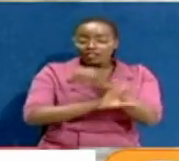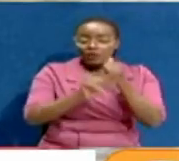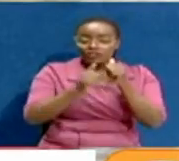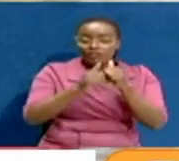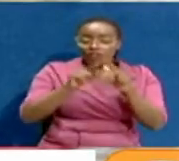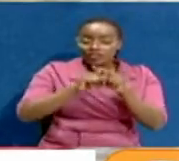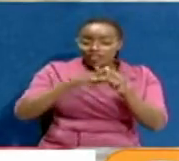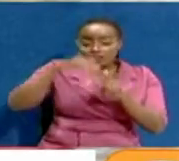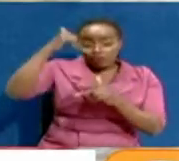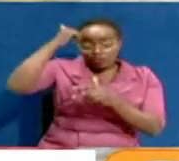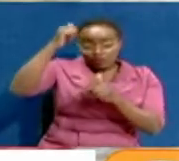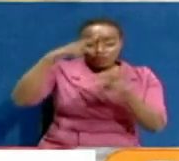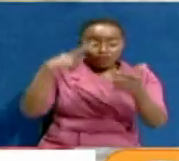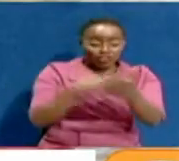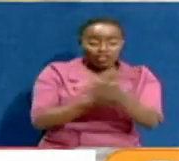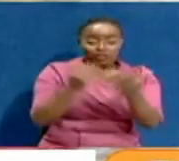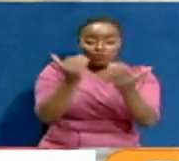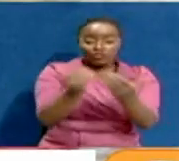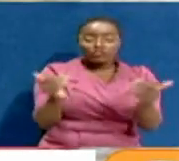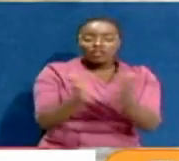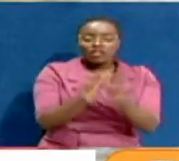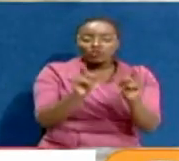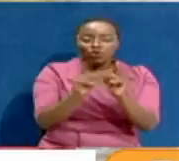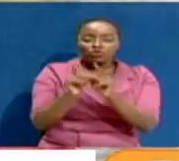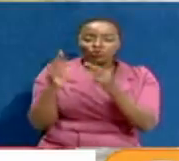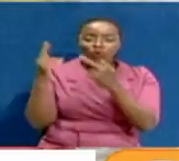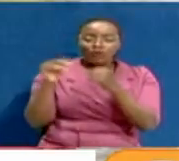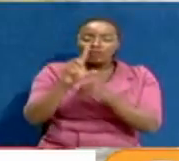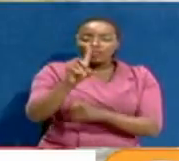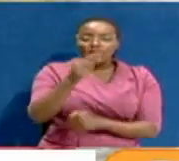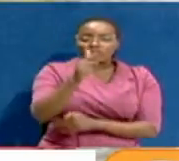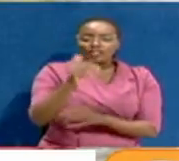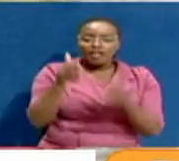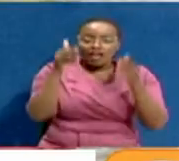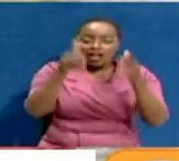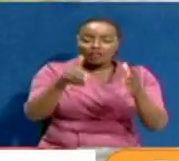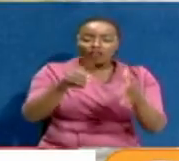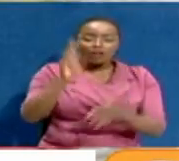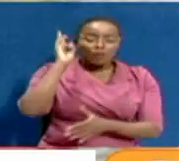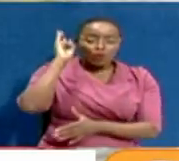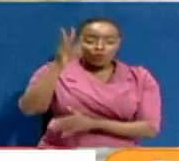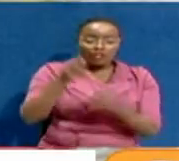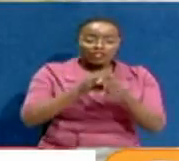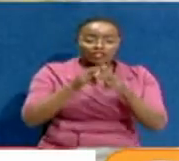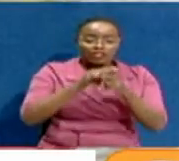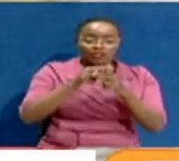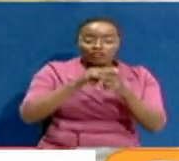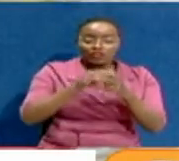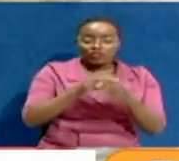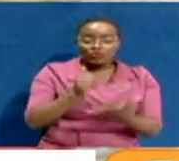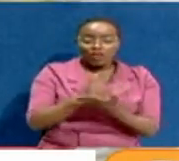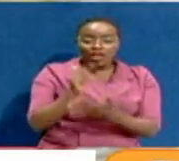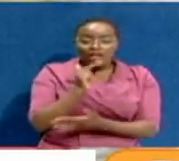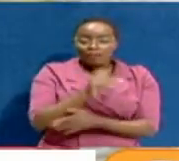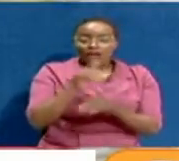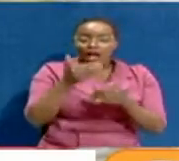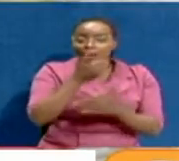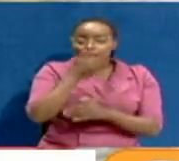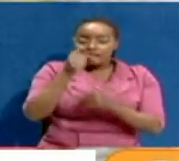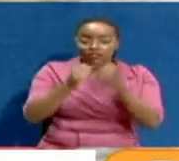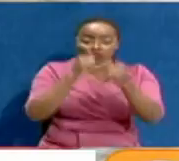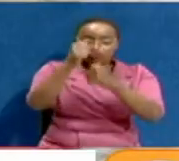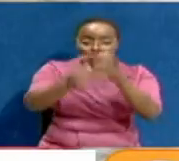some studies for vaccines in children, and hopefully that data is available soon so as to inform us on how best to go